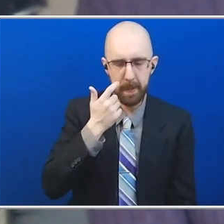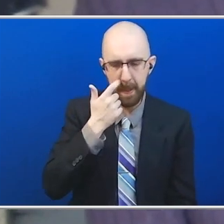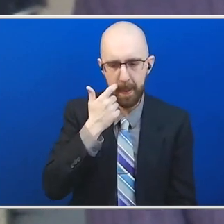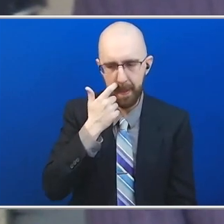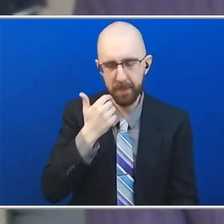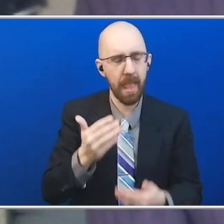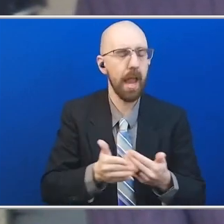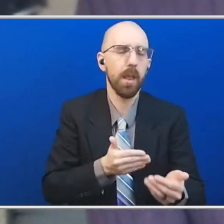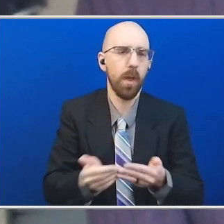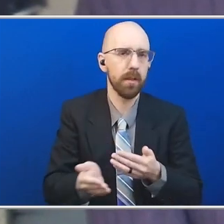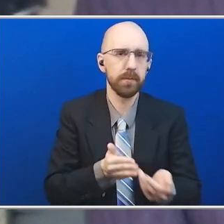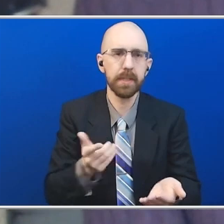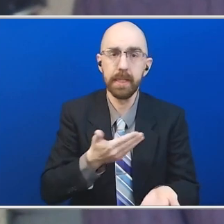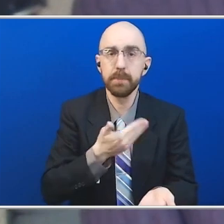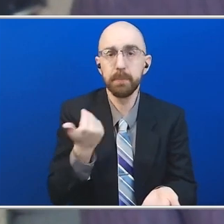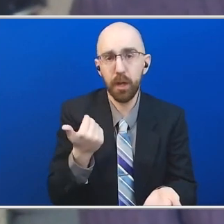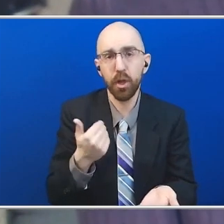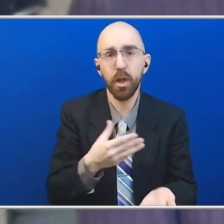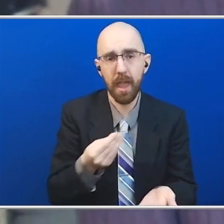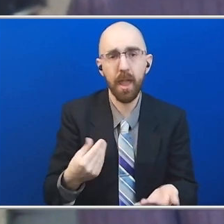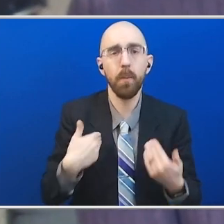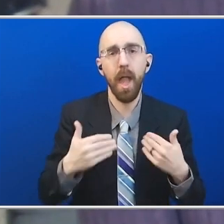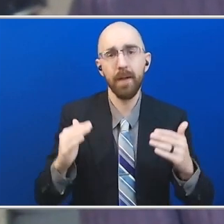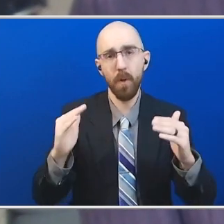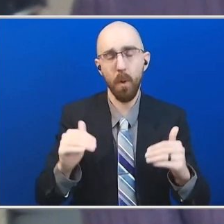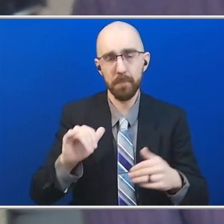is better, and we have hope that